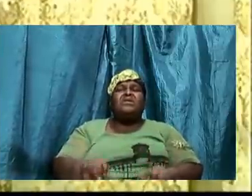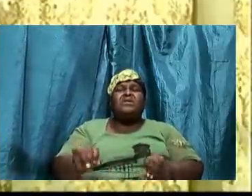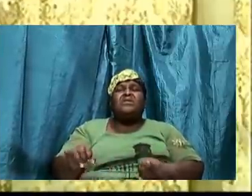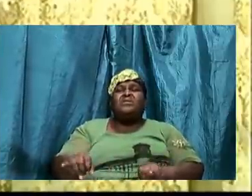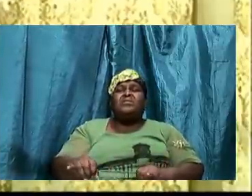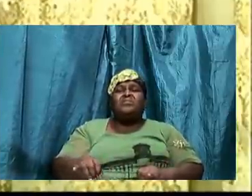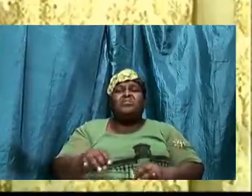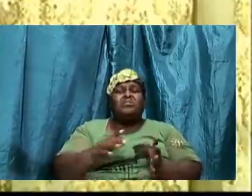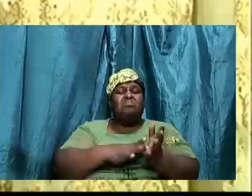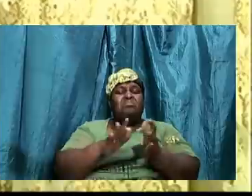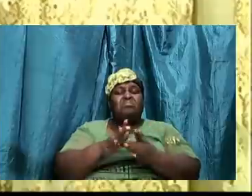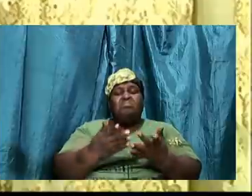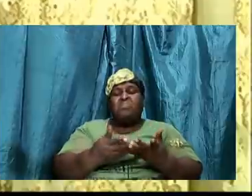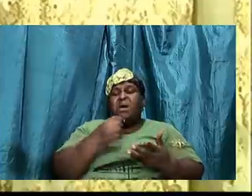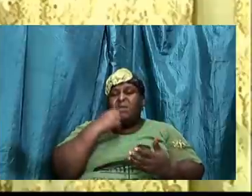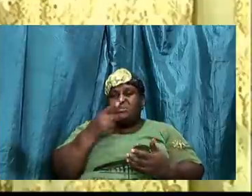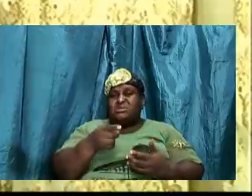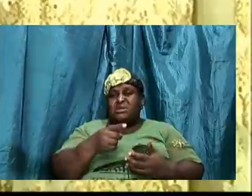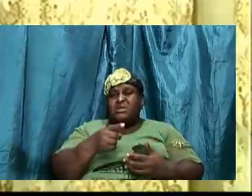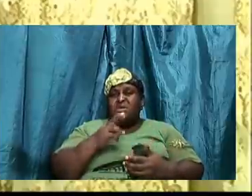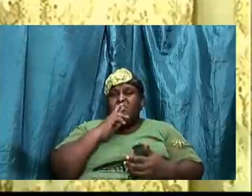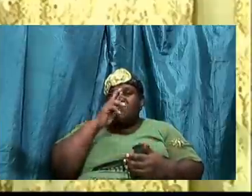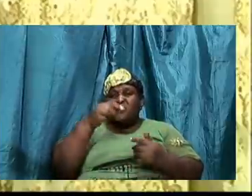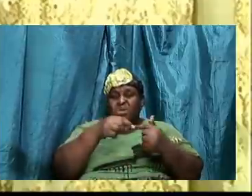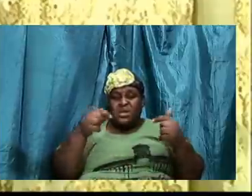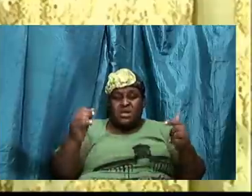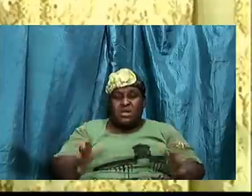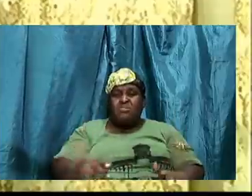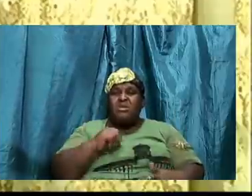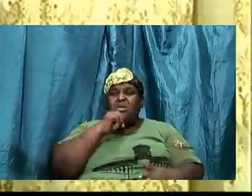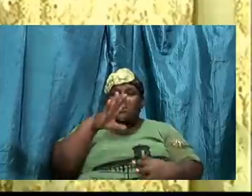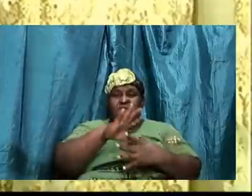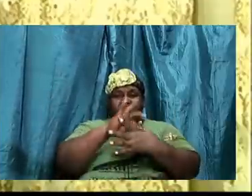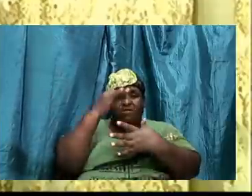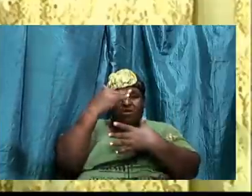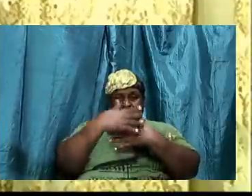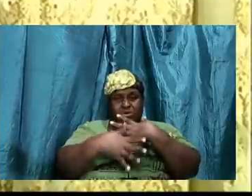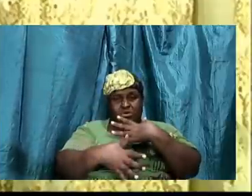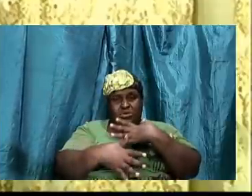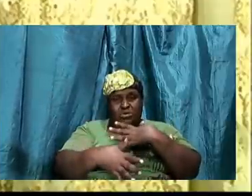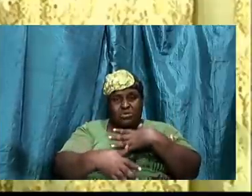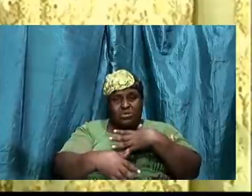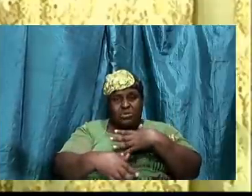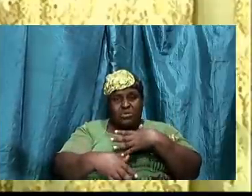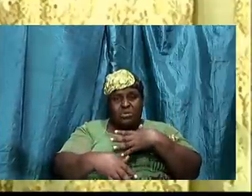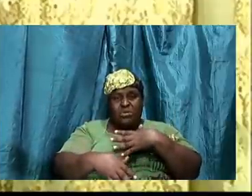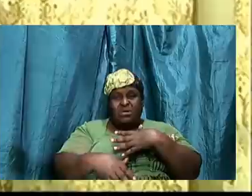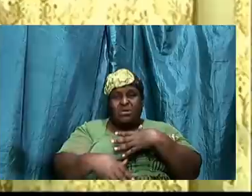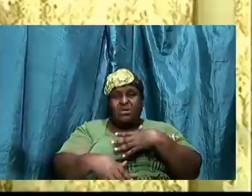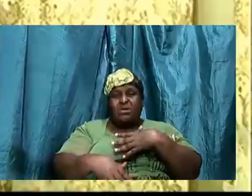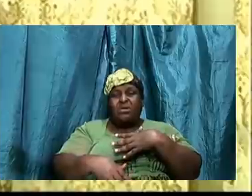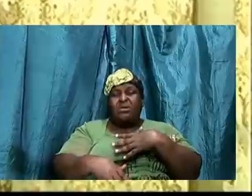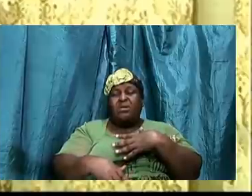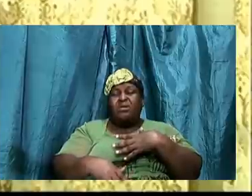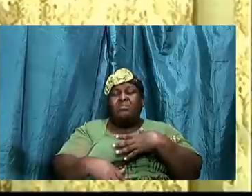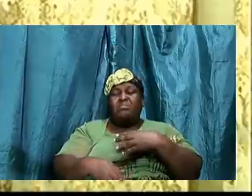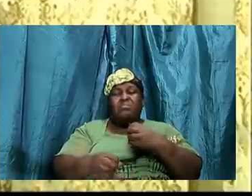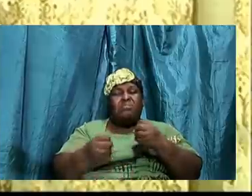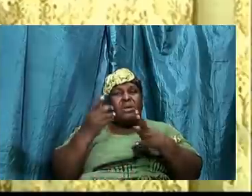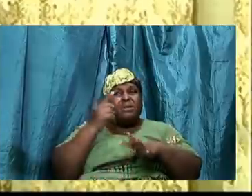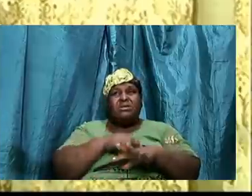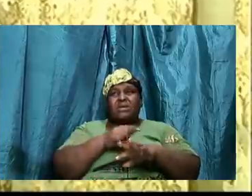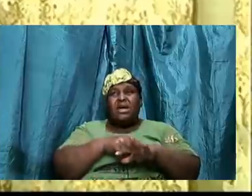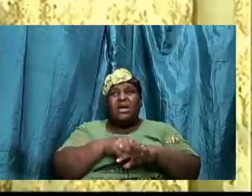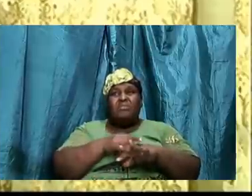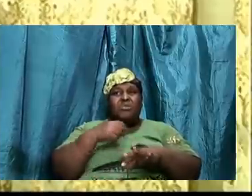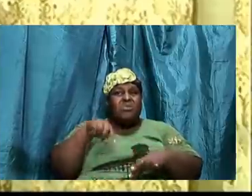the flesh and blood. Oftentimes we think that it is the lecturer that just don't like us.